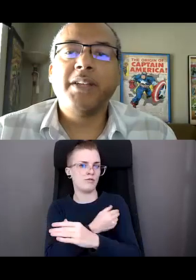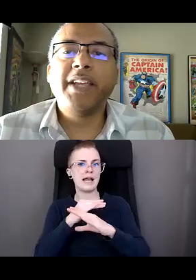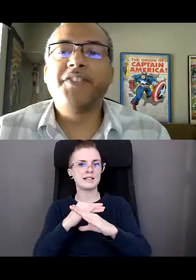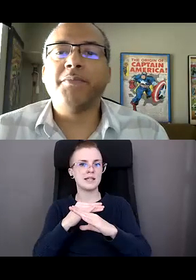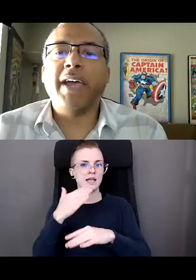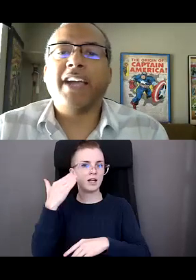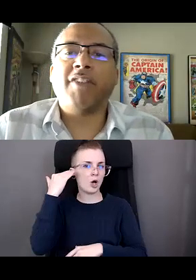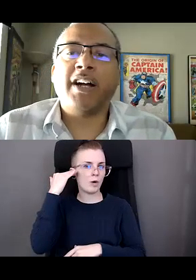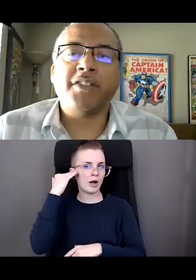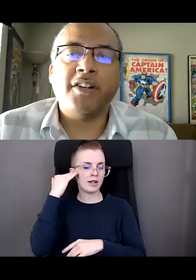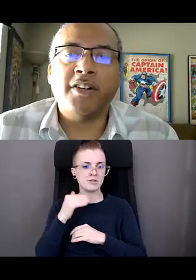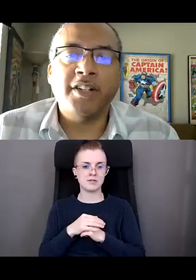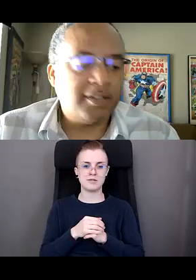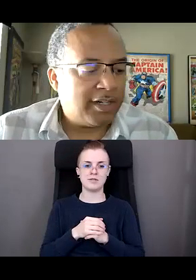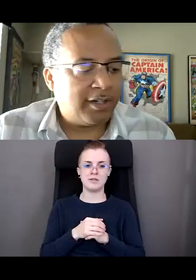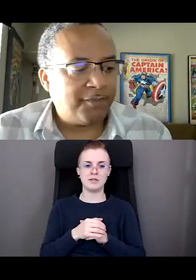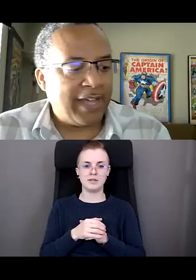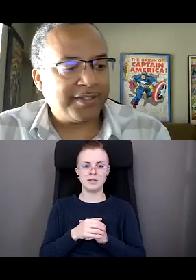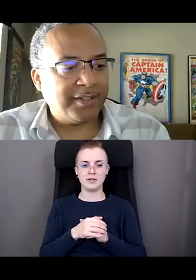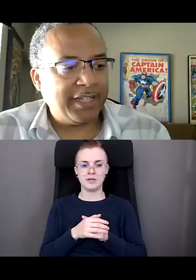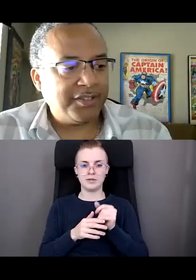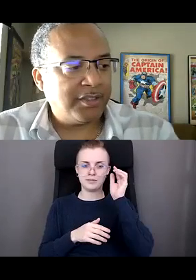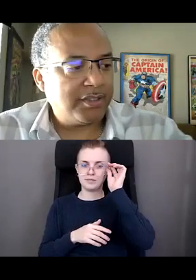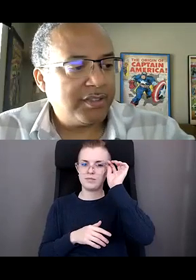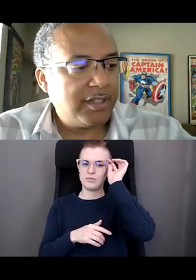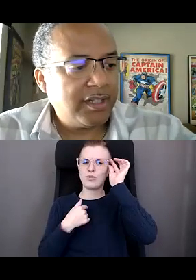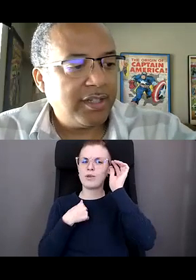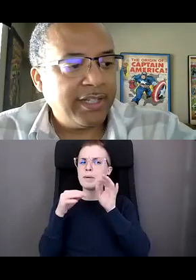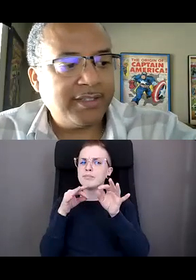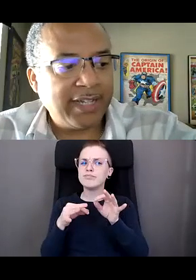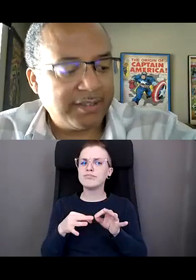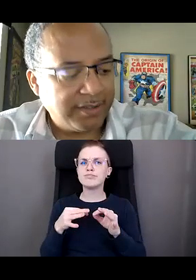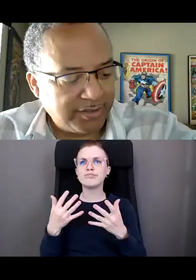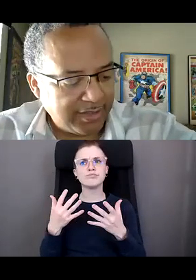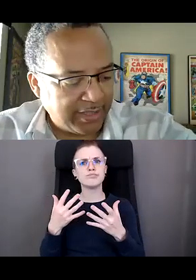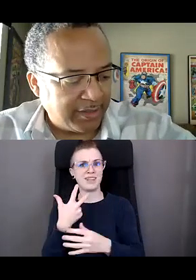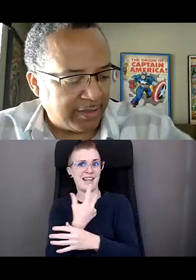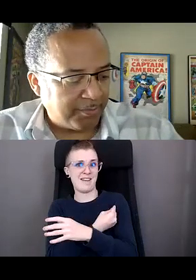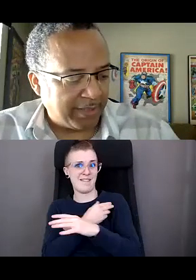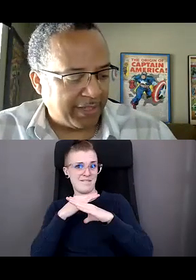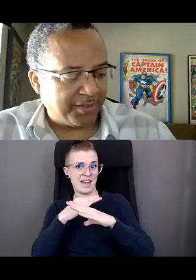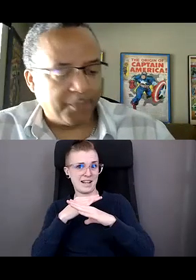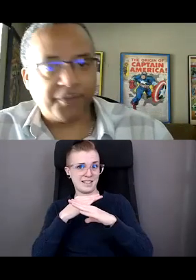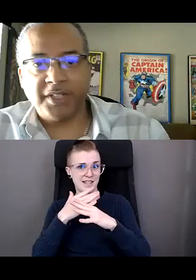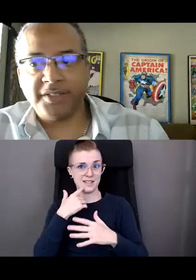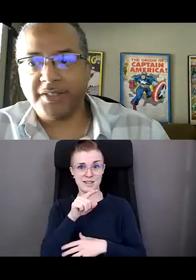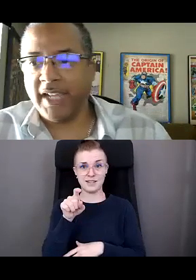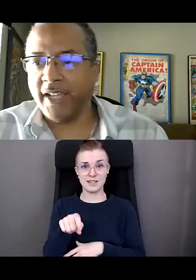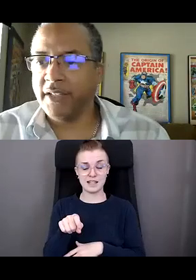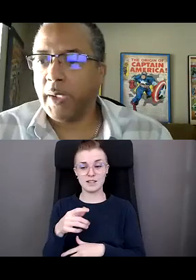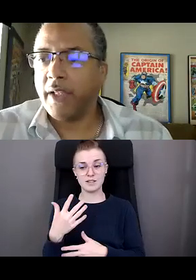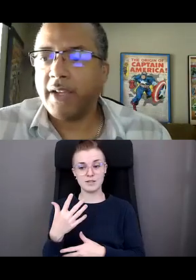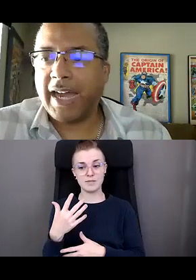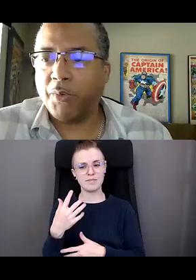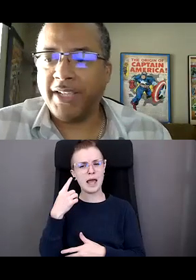So let me give you some background on vaccinations in Texas. And I think it's helpful to